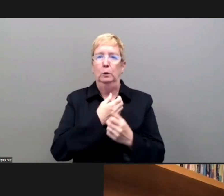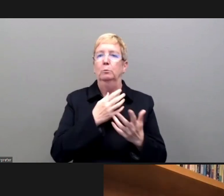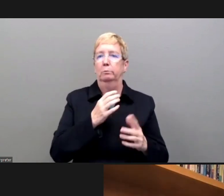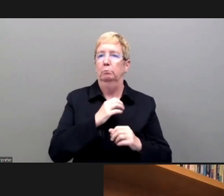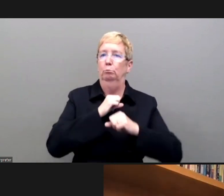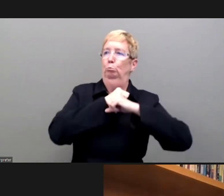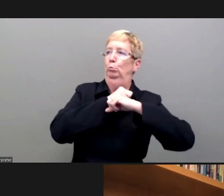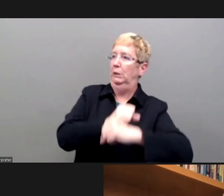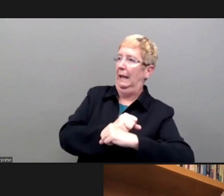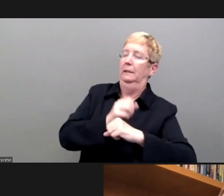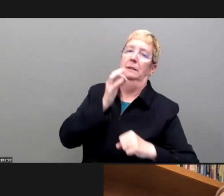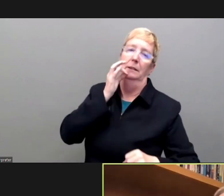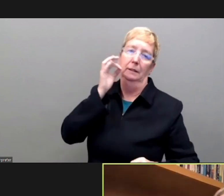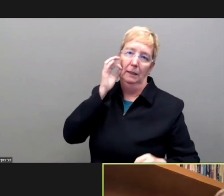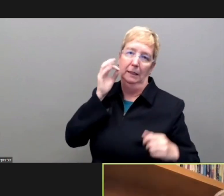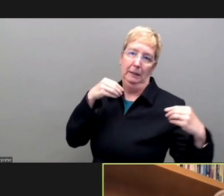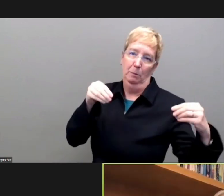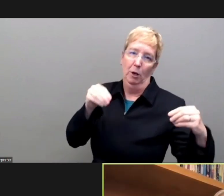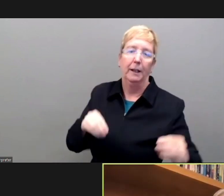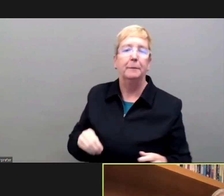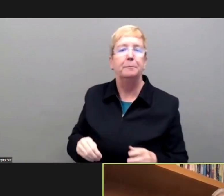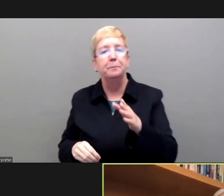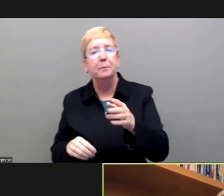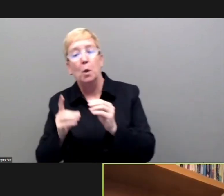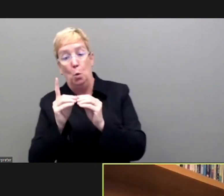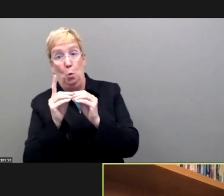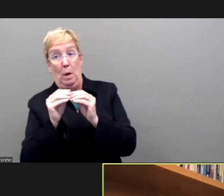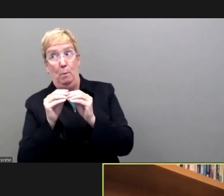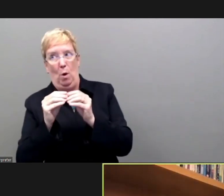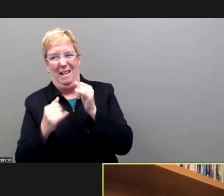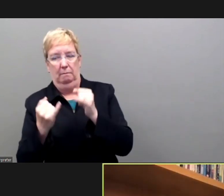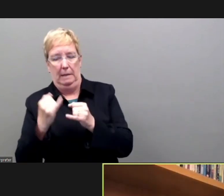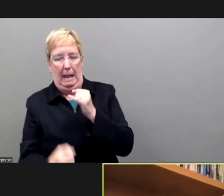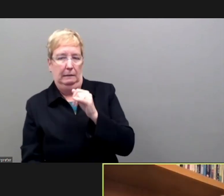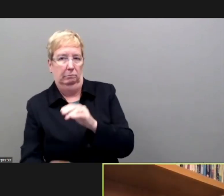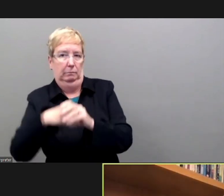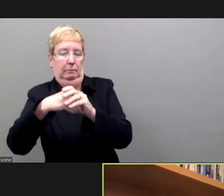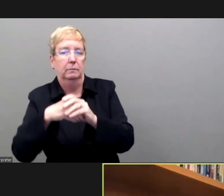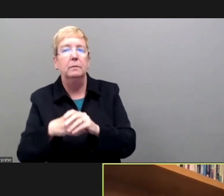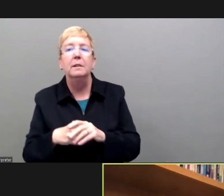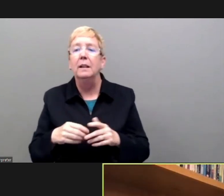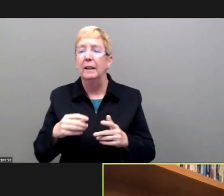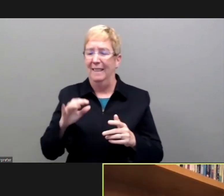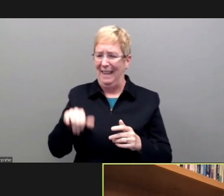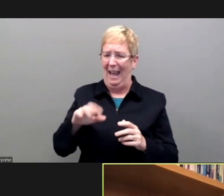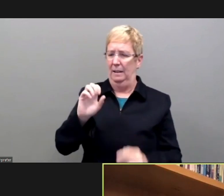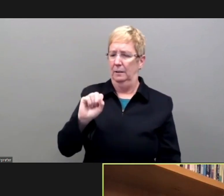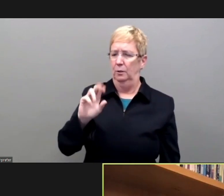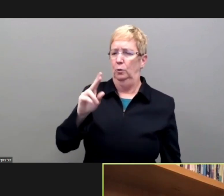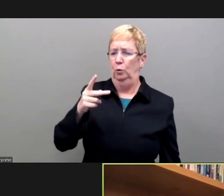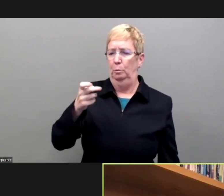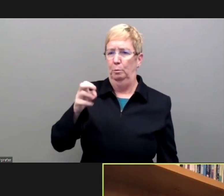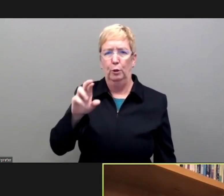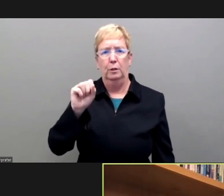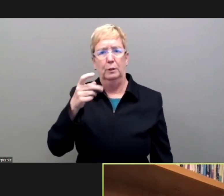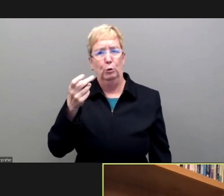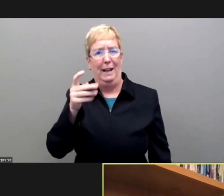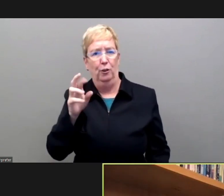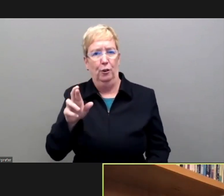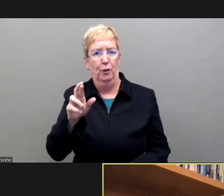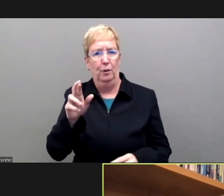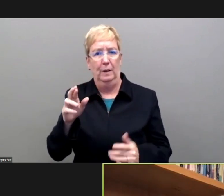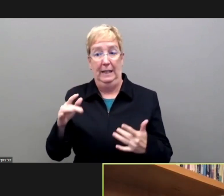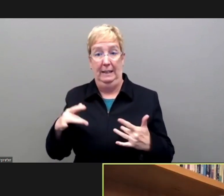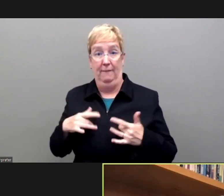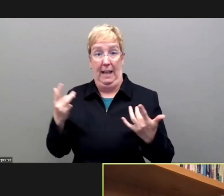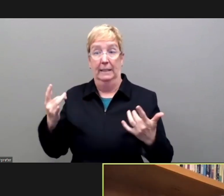You're muted, Dr. Scrace. One last thing, very quickly, in a super spreader event, the first thing we would see is a sharp